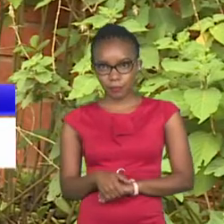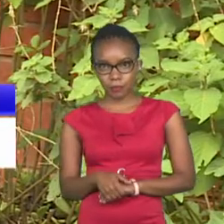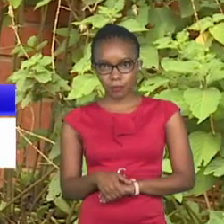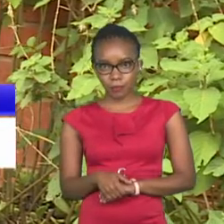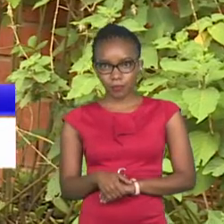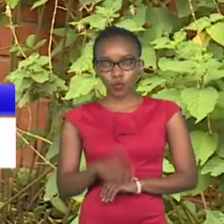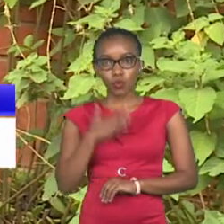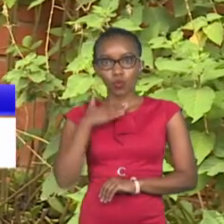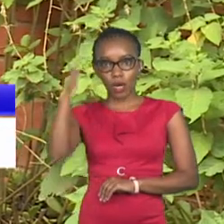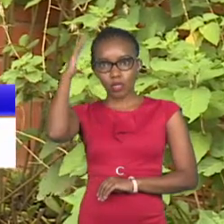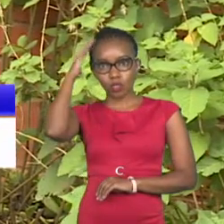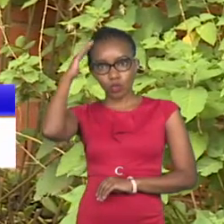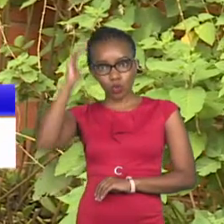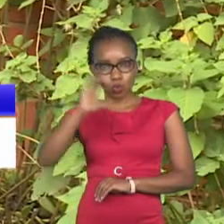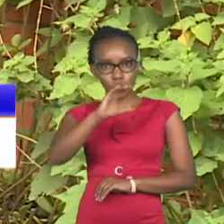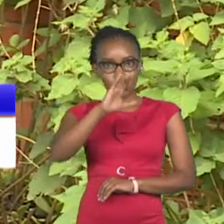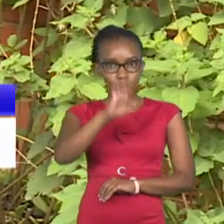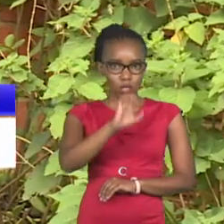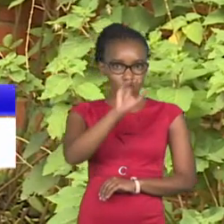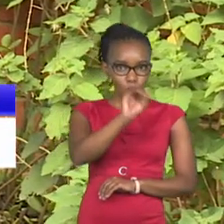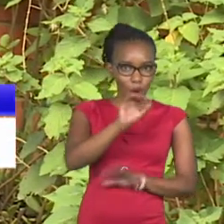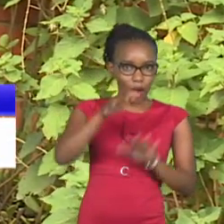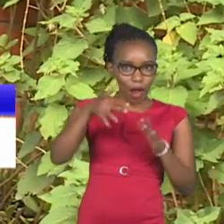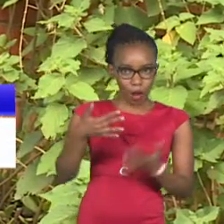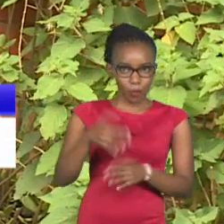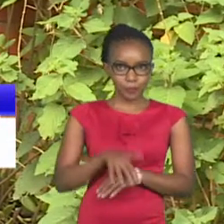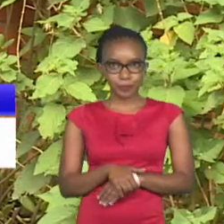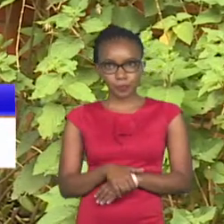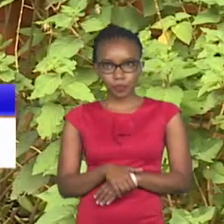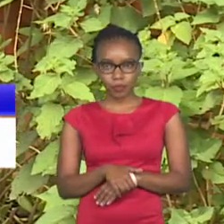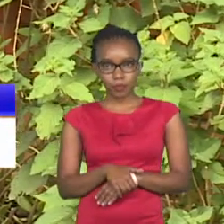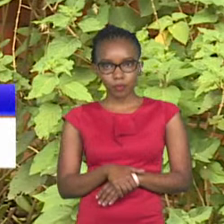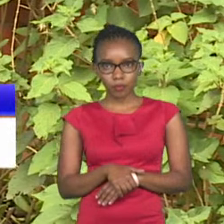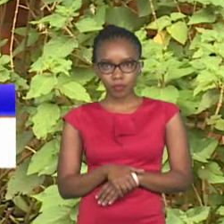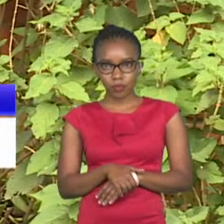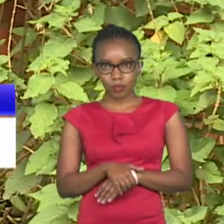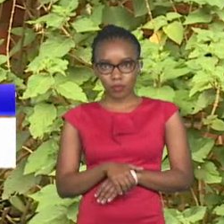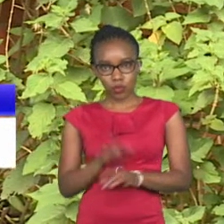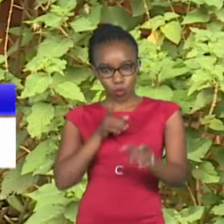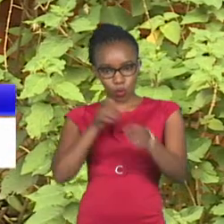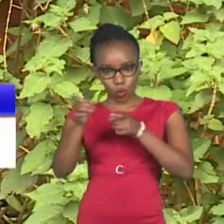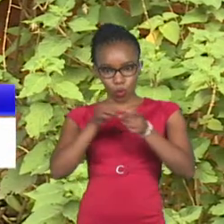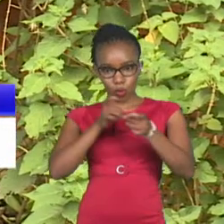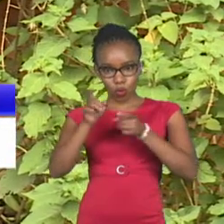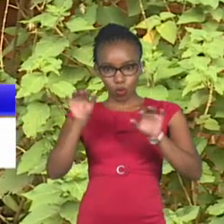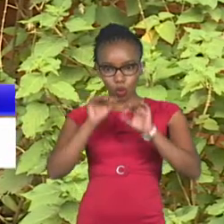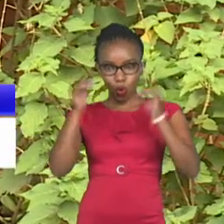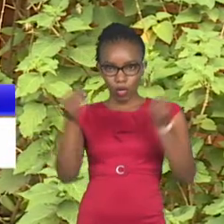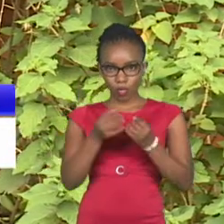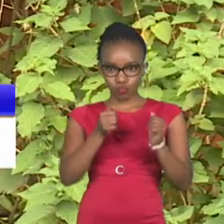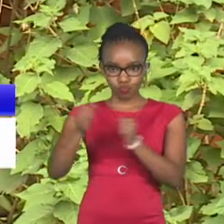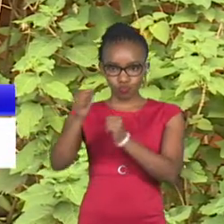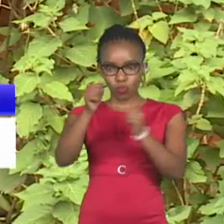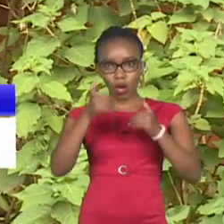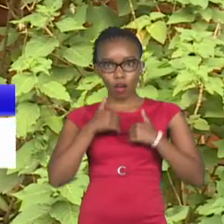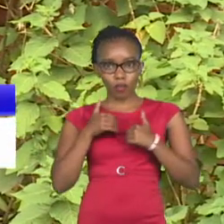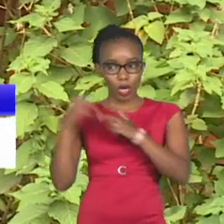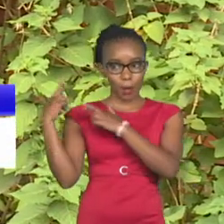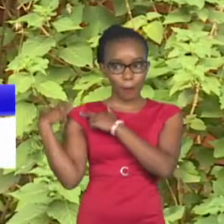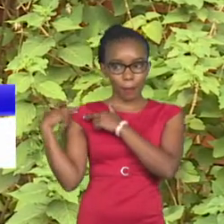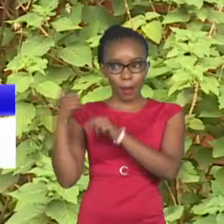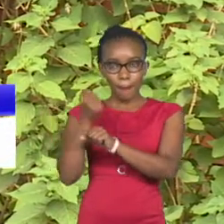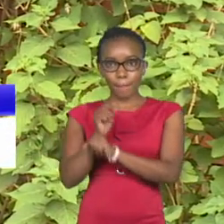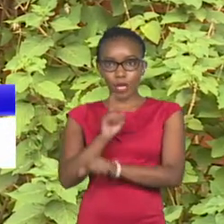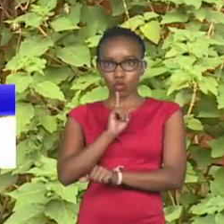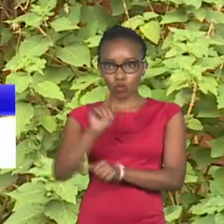Ever want to know how a CEO sees his world? Then here's how. Apart from running an organization and strategizing, their key role is making sure there